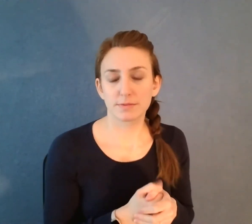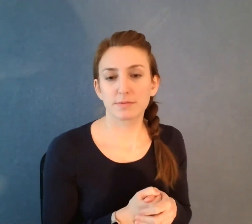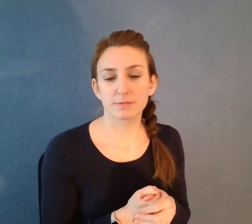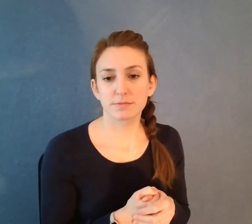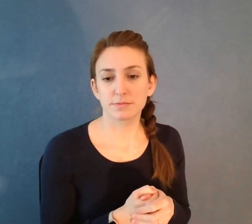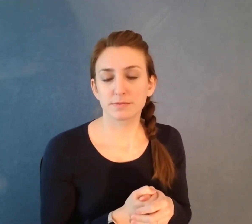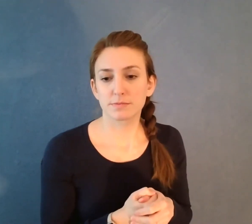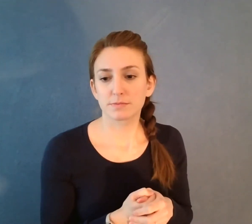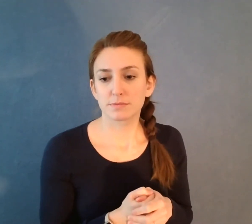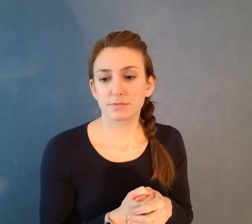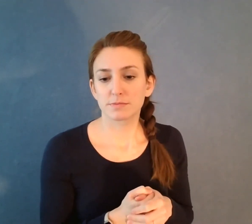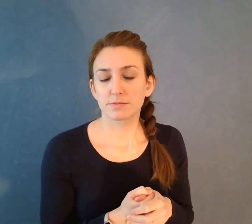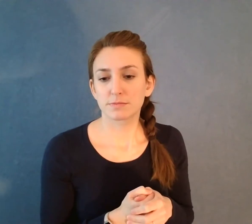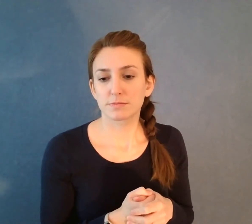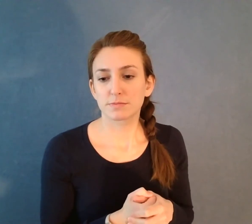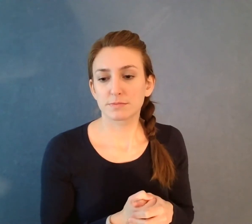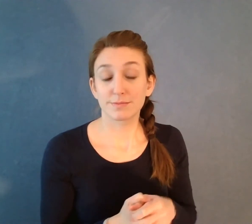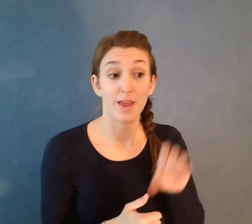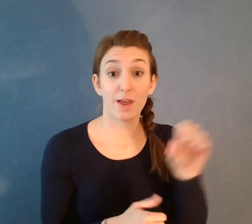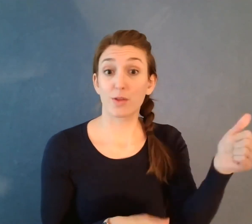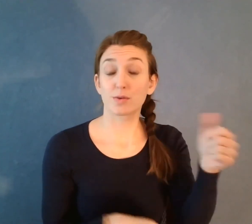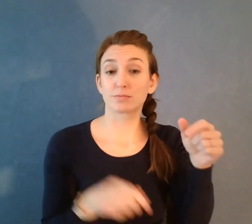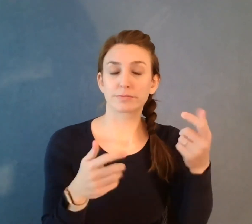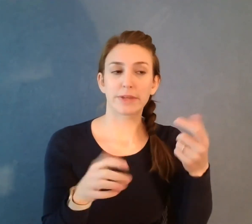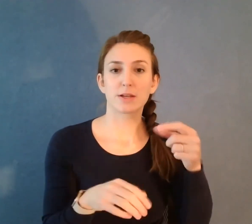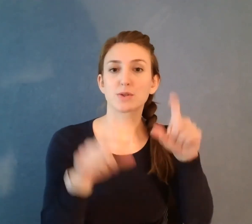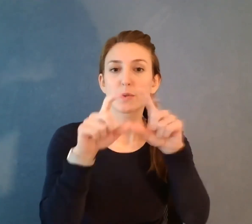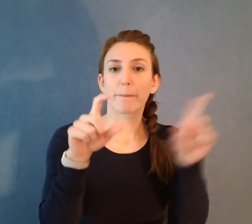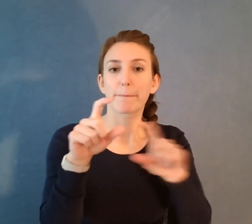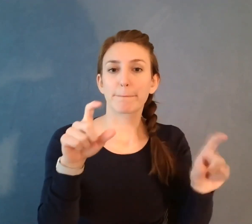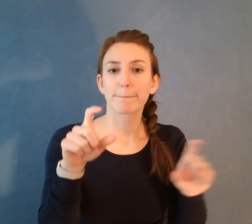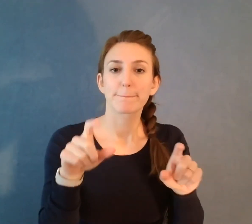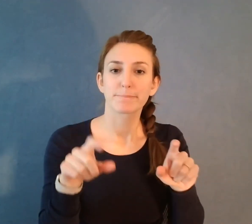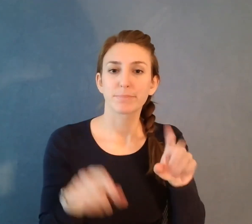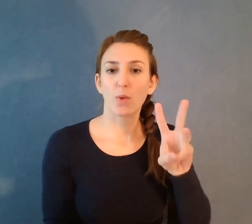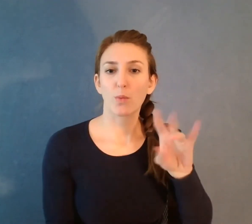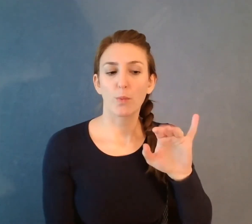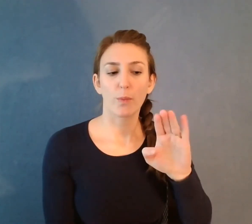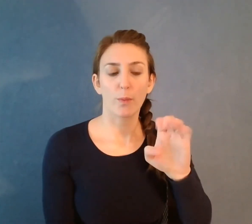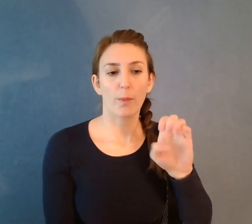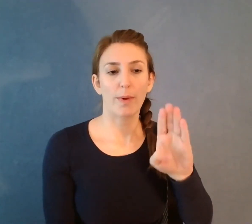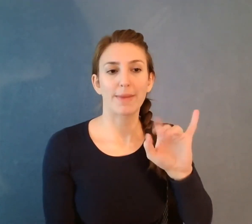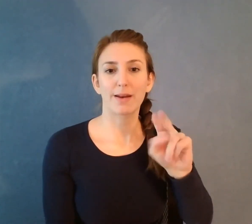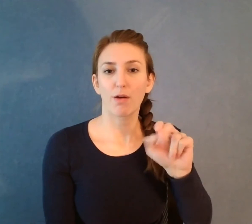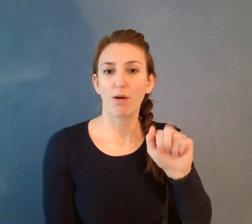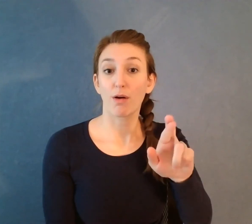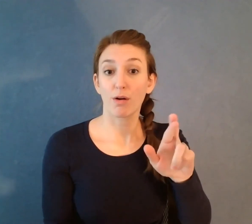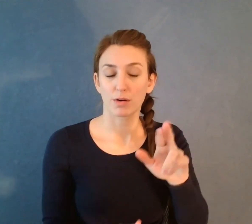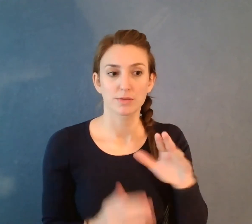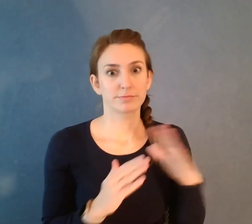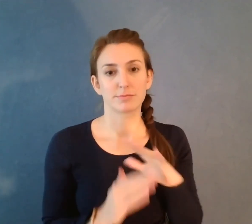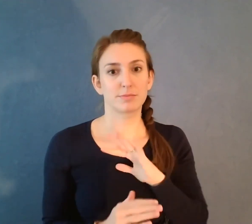most amazing, I guess, Zoom webinars I've ever done was it was the women, the presentation